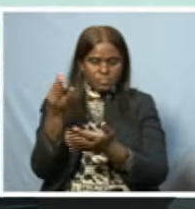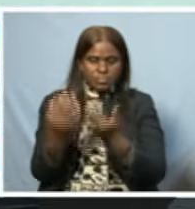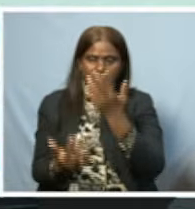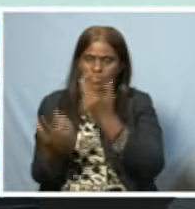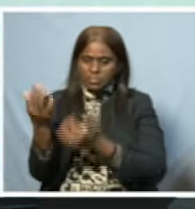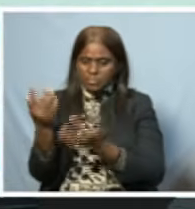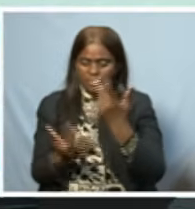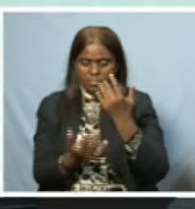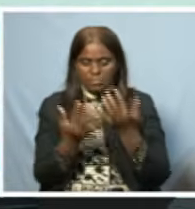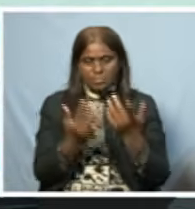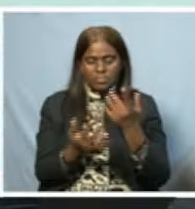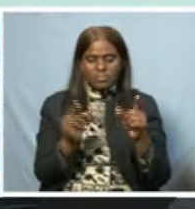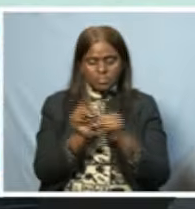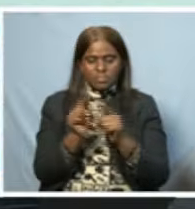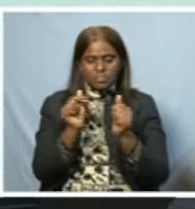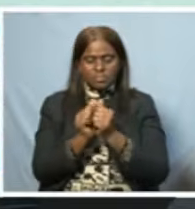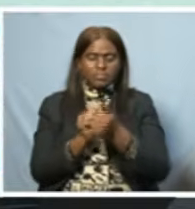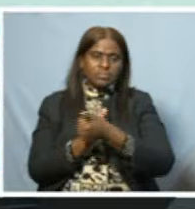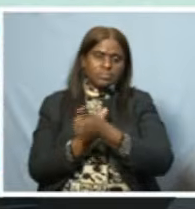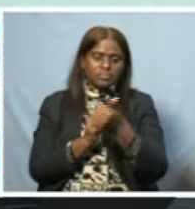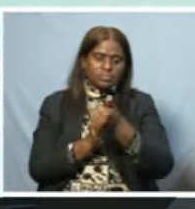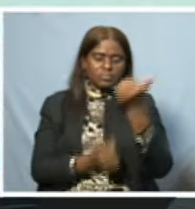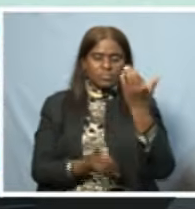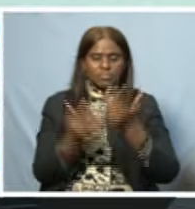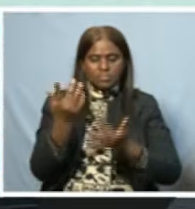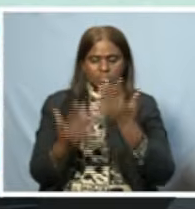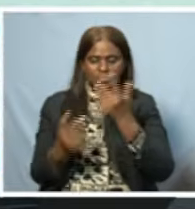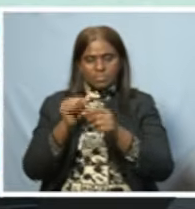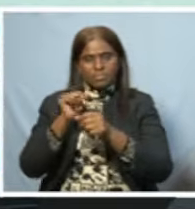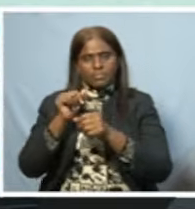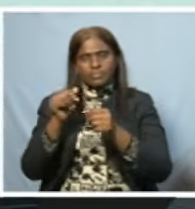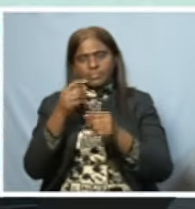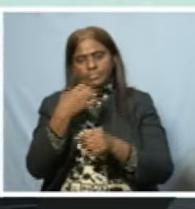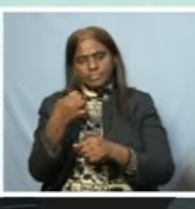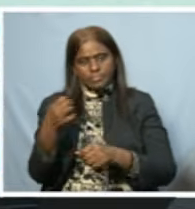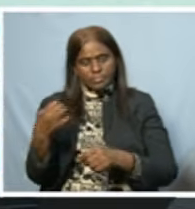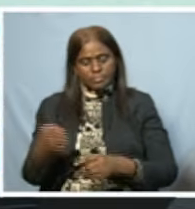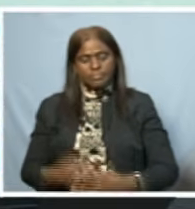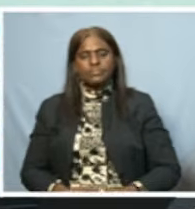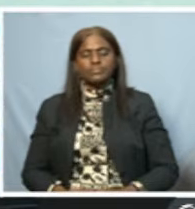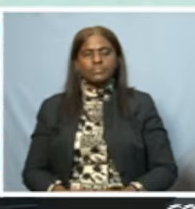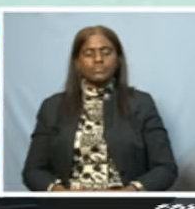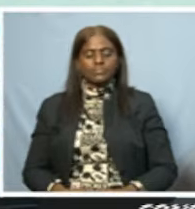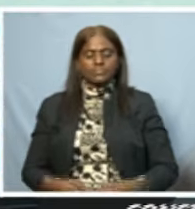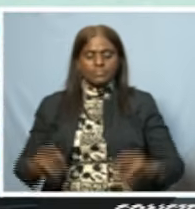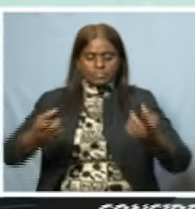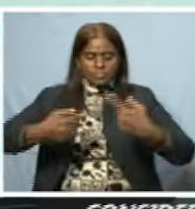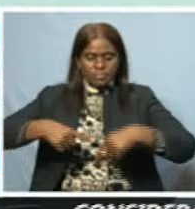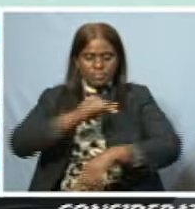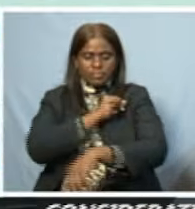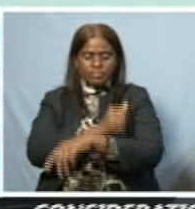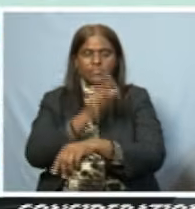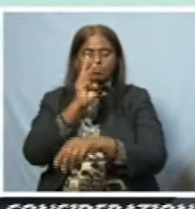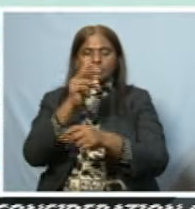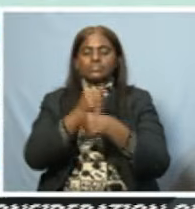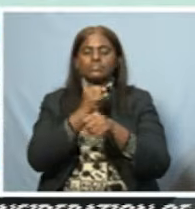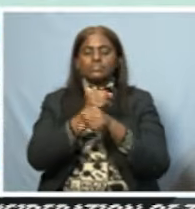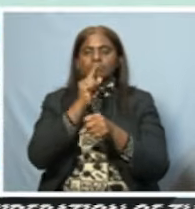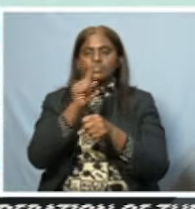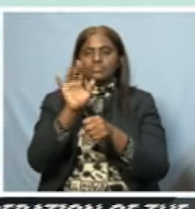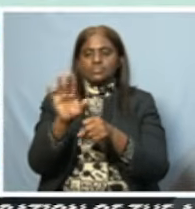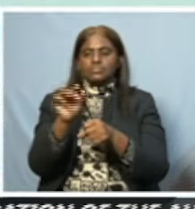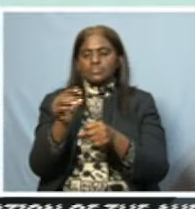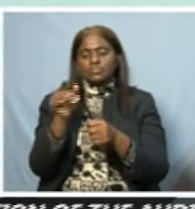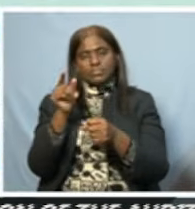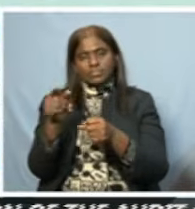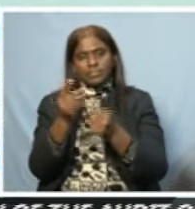tender and other firefighting equipment. The local authority will ensure that